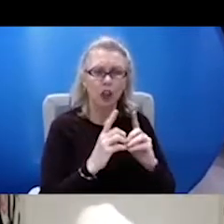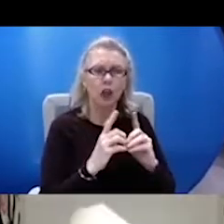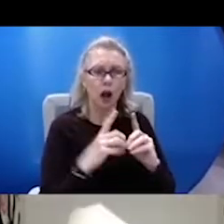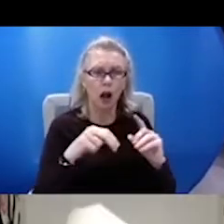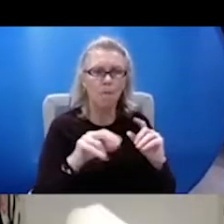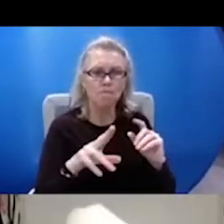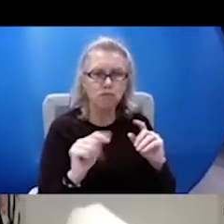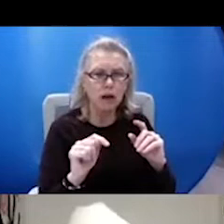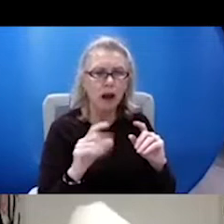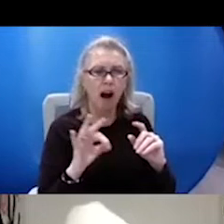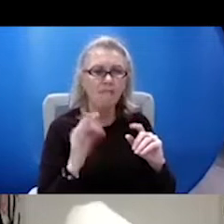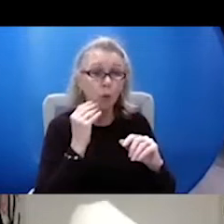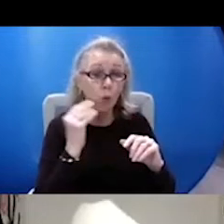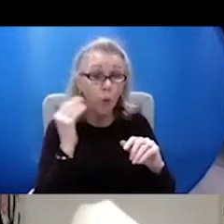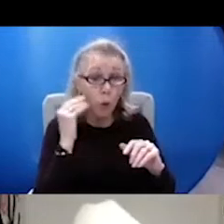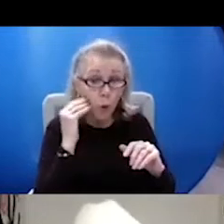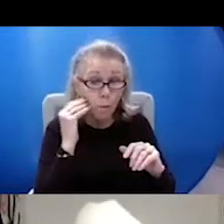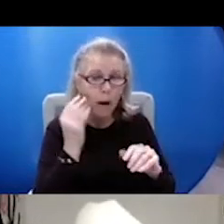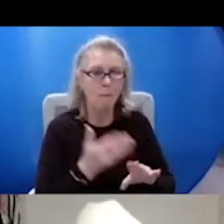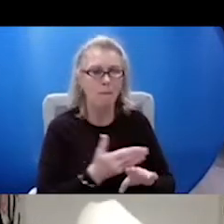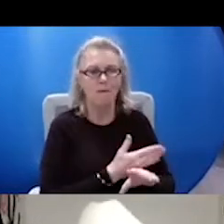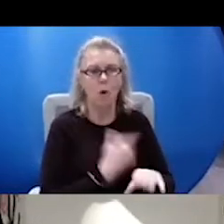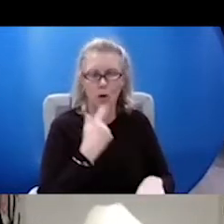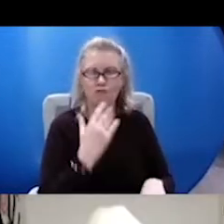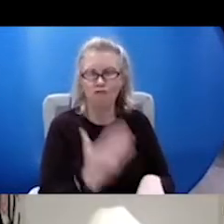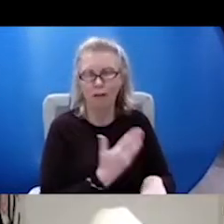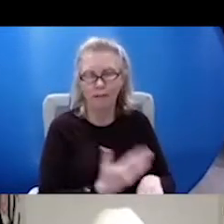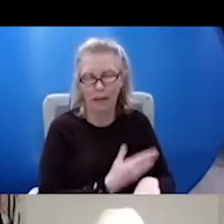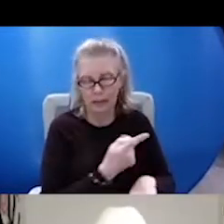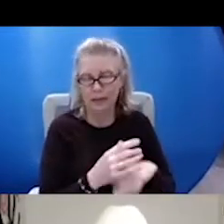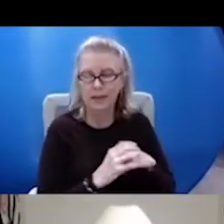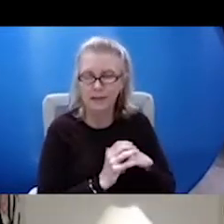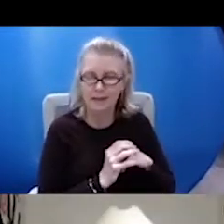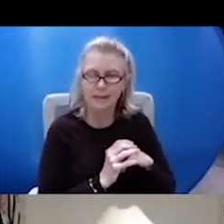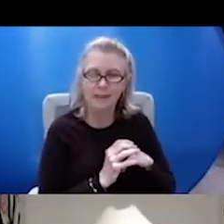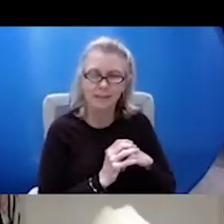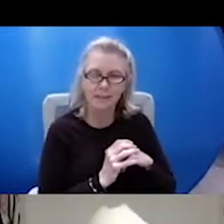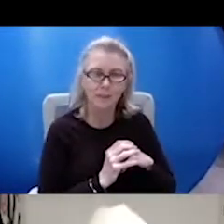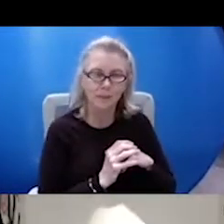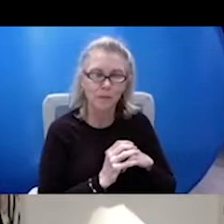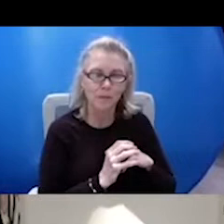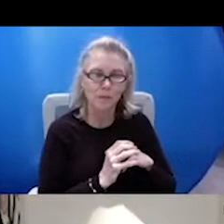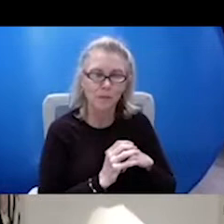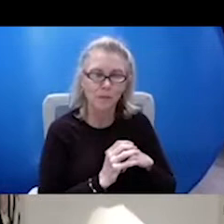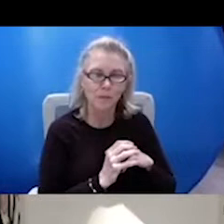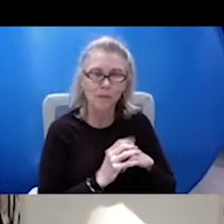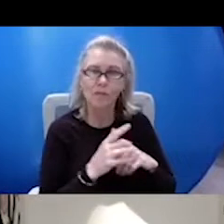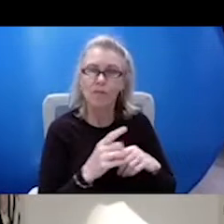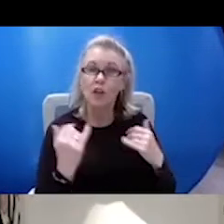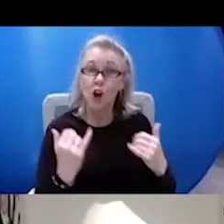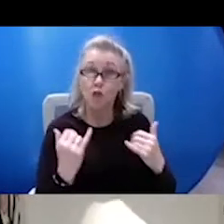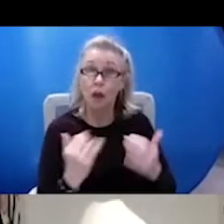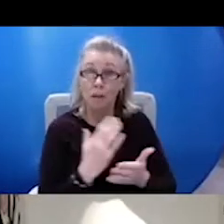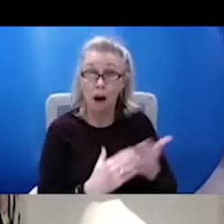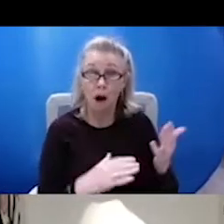of the home before it was renovated. And it's currently a part of a series